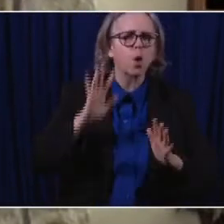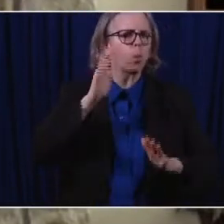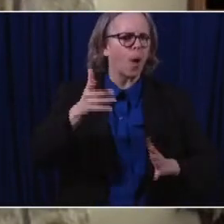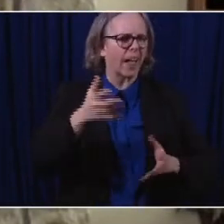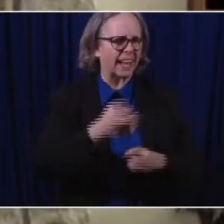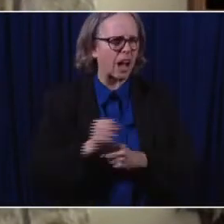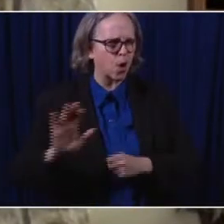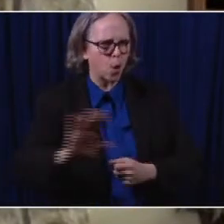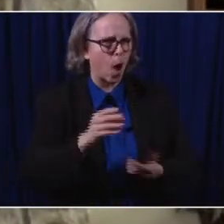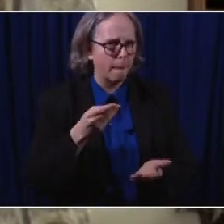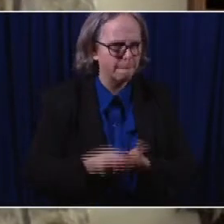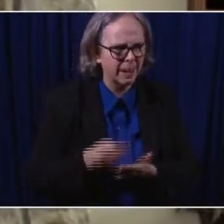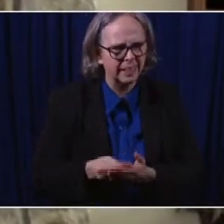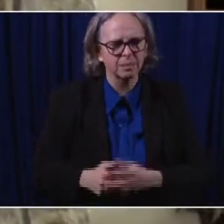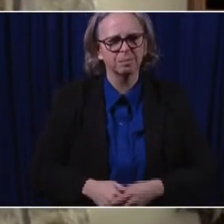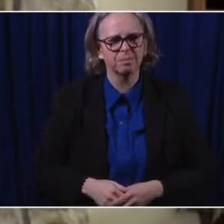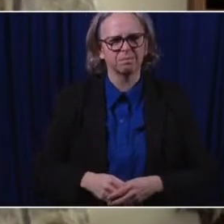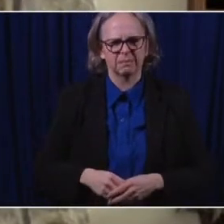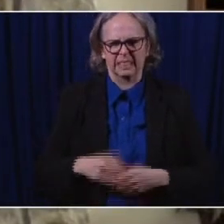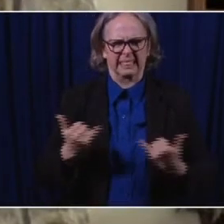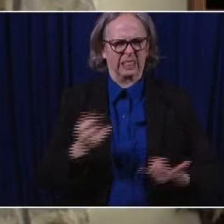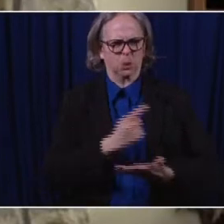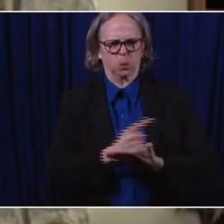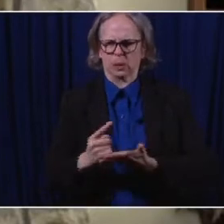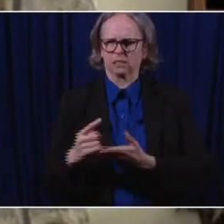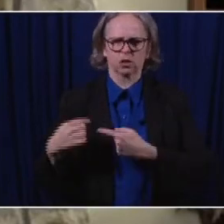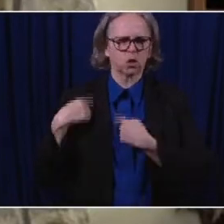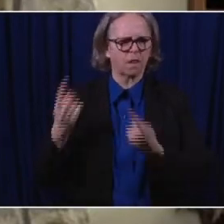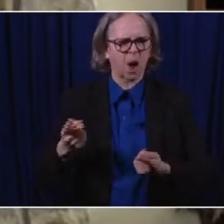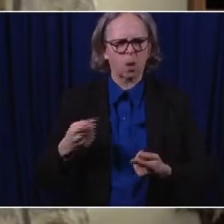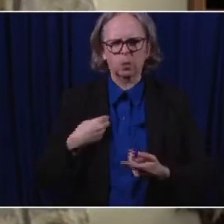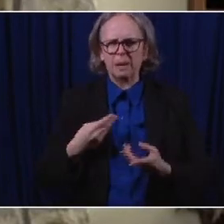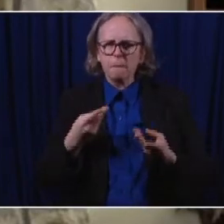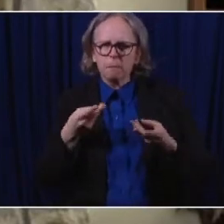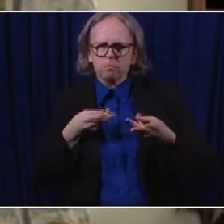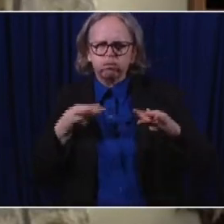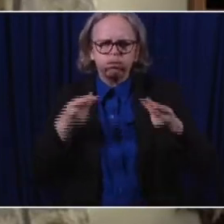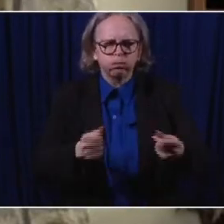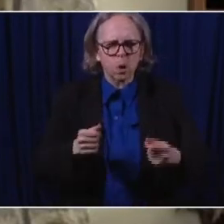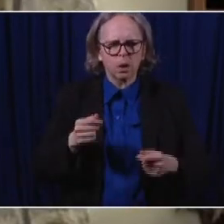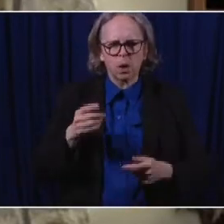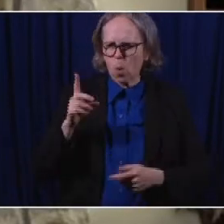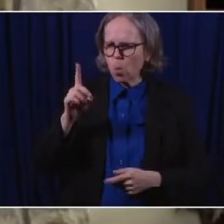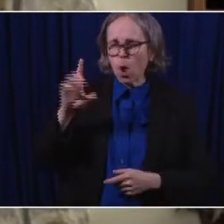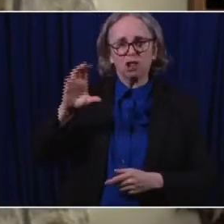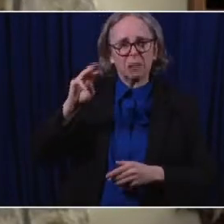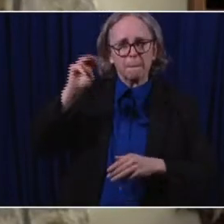Thursday, we paid out nearly $100 million to more than